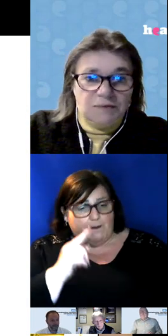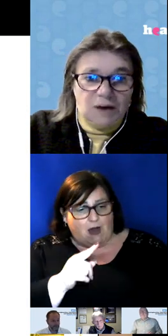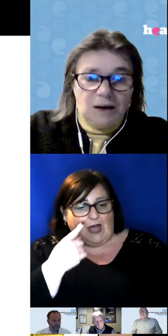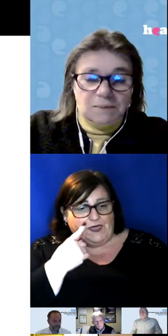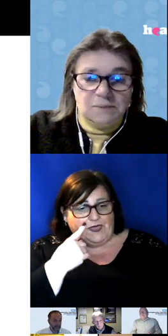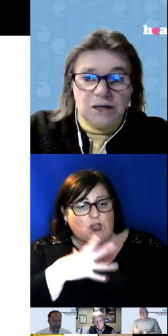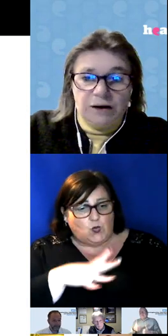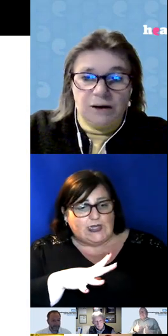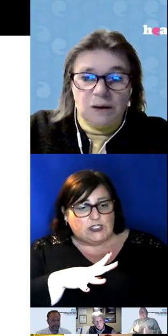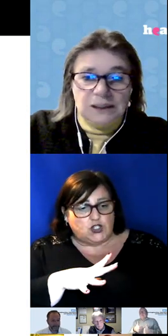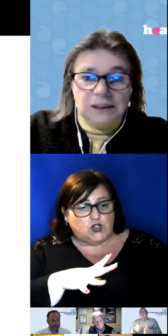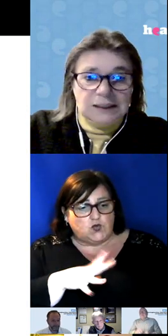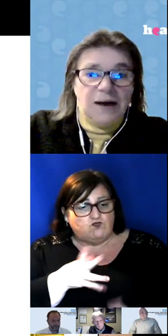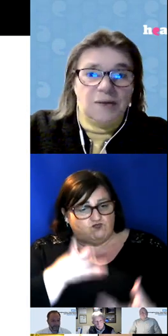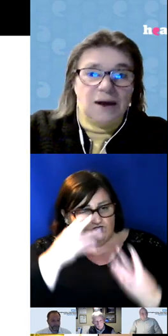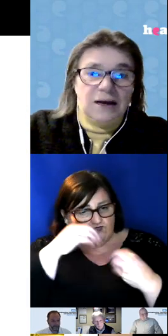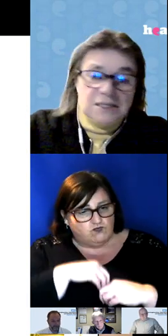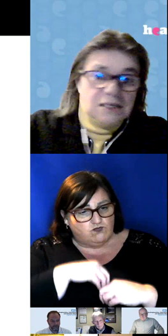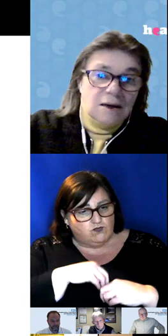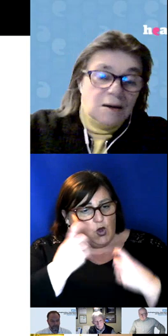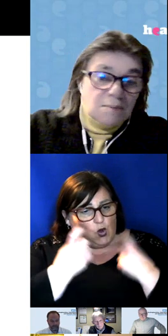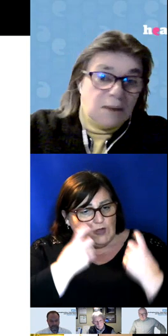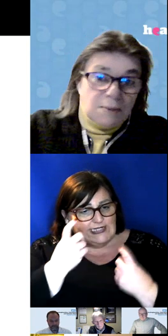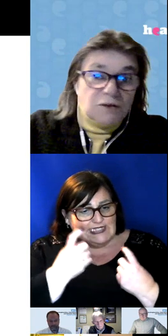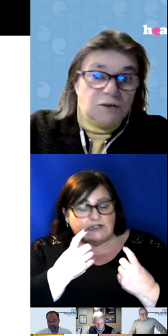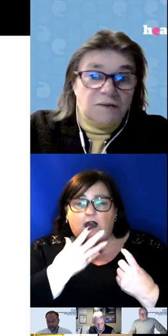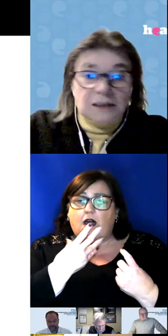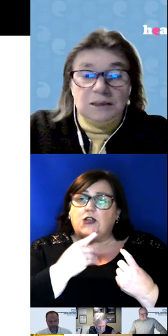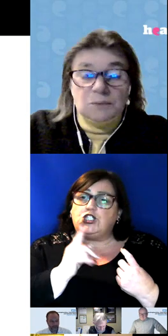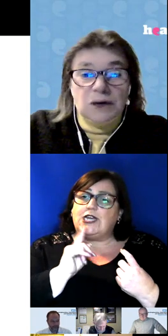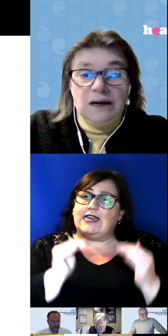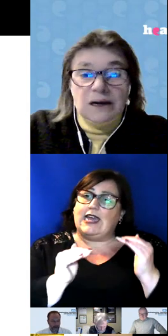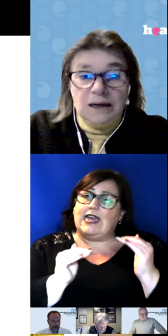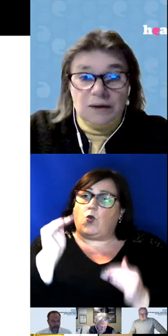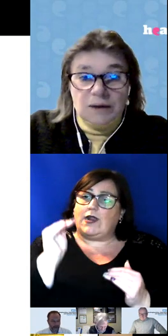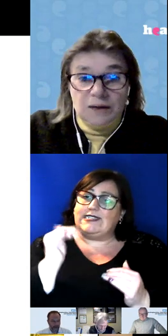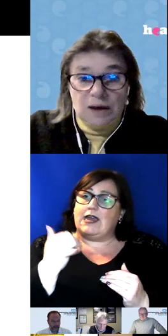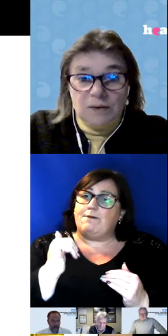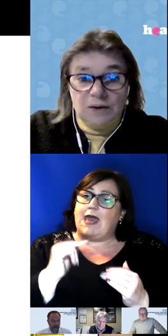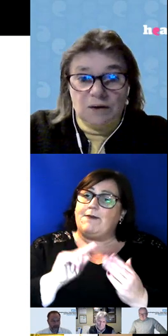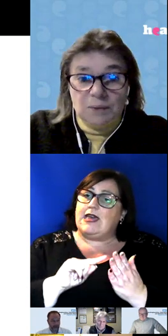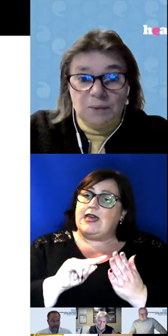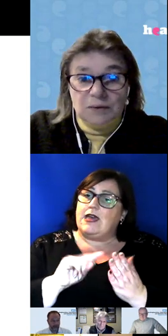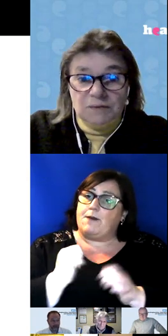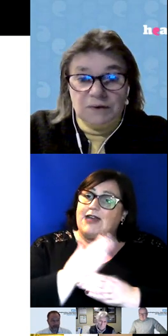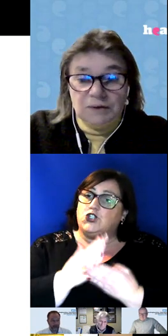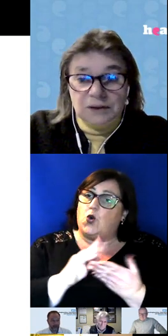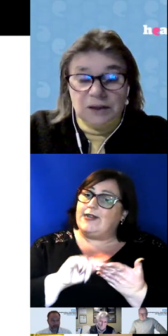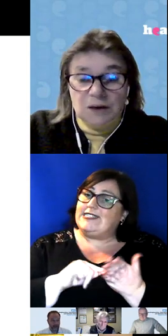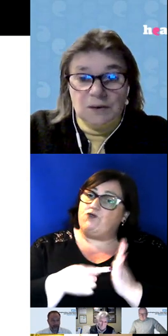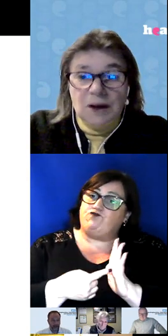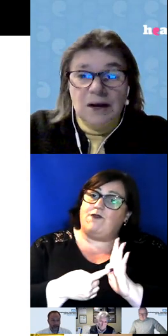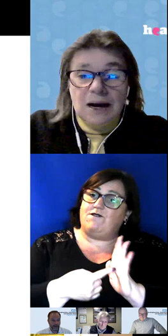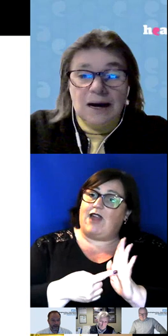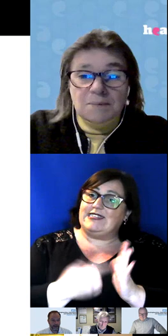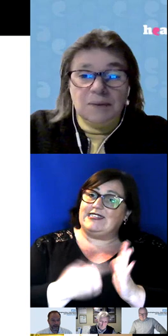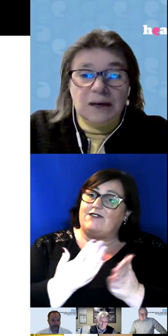of gender inequalities and how that is maybe just reflected more clearly in the document and focus.